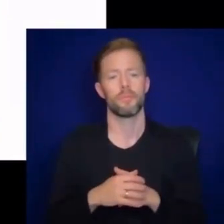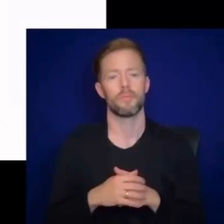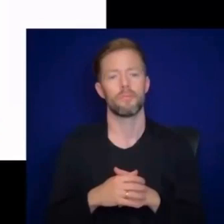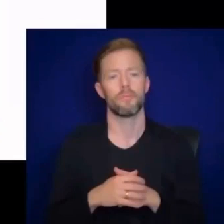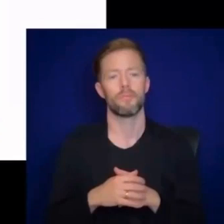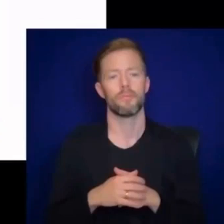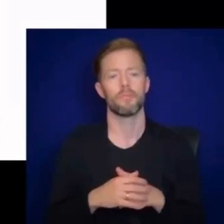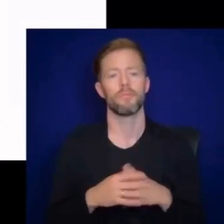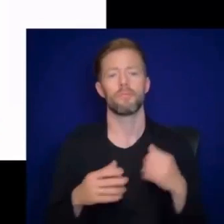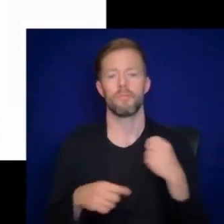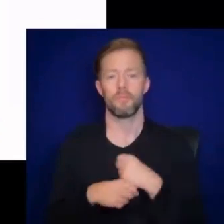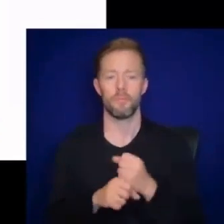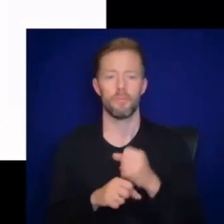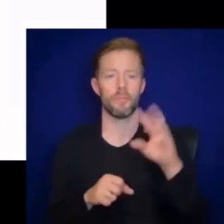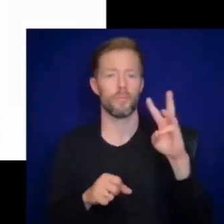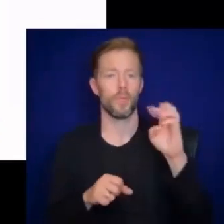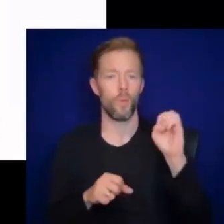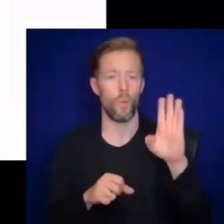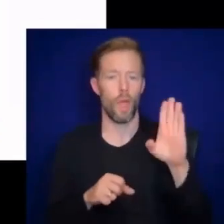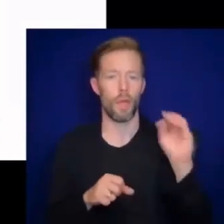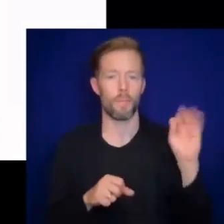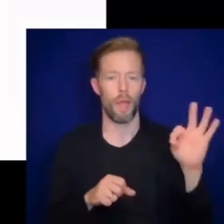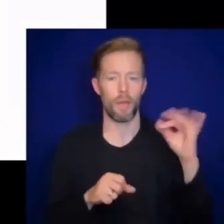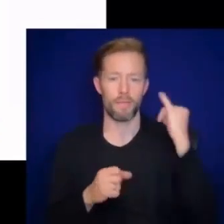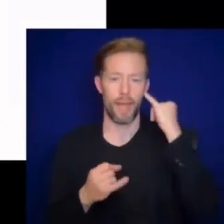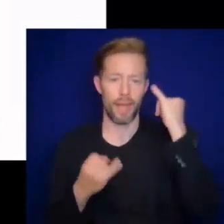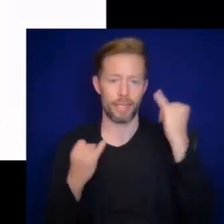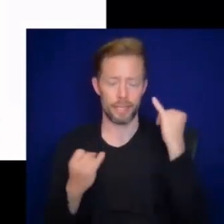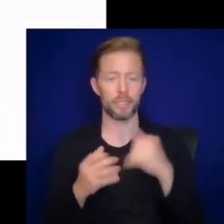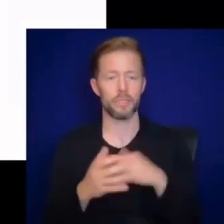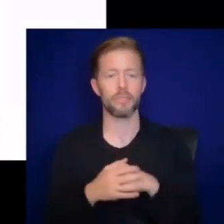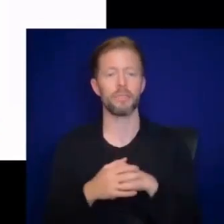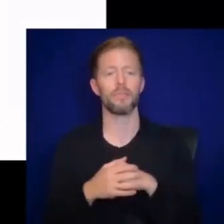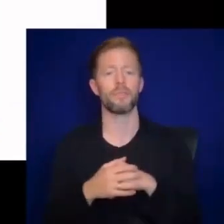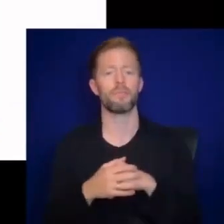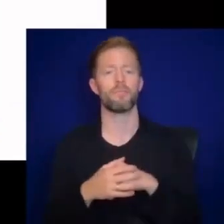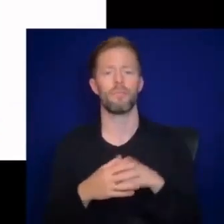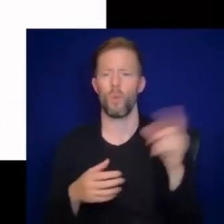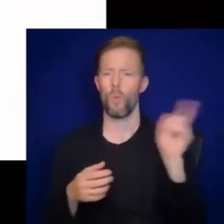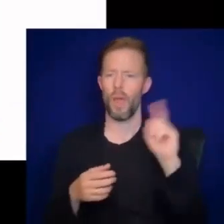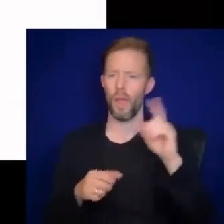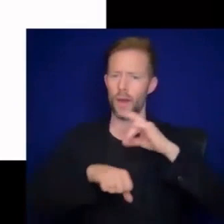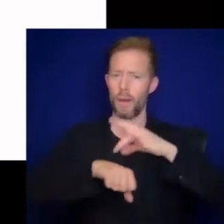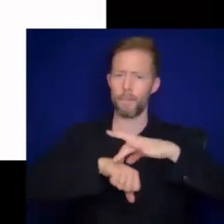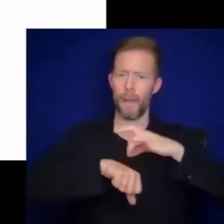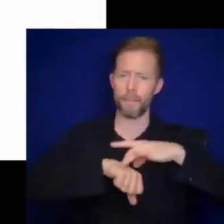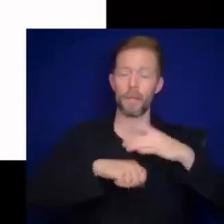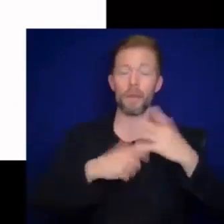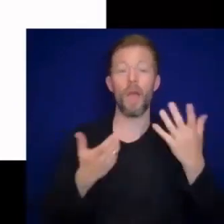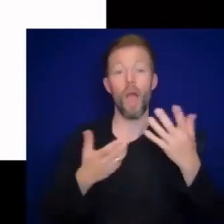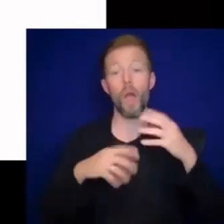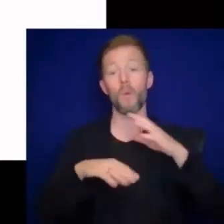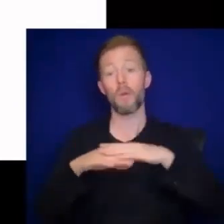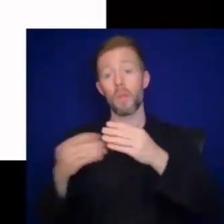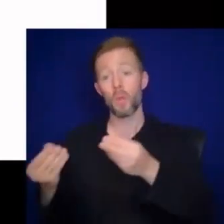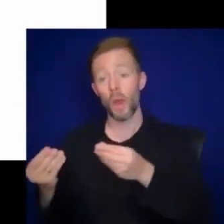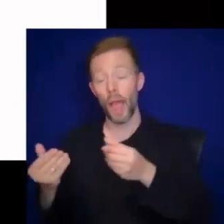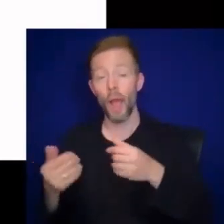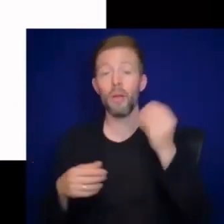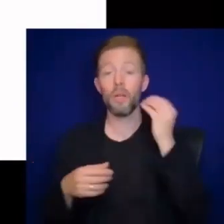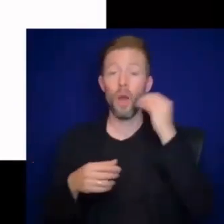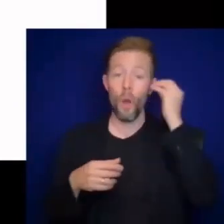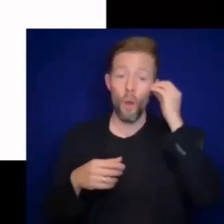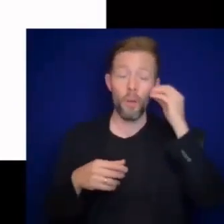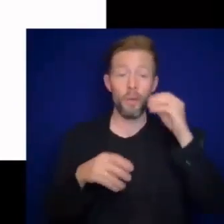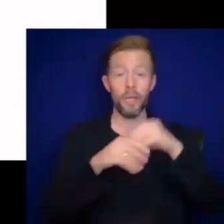the creation of a web of ideas about the pumpkins. So where are the pumpkins? Well, they are on the ground, they